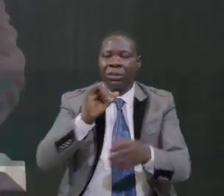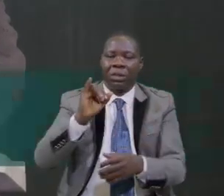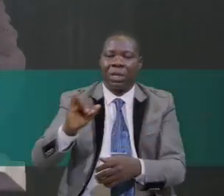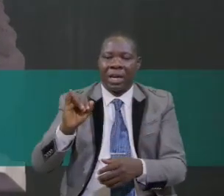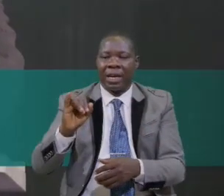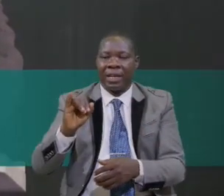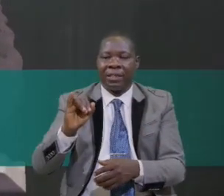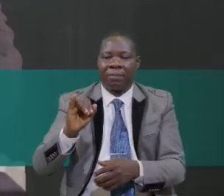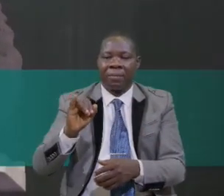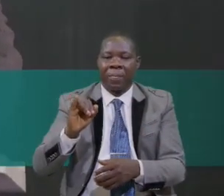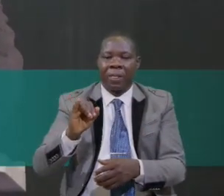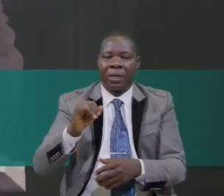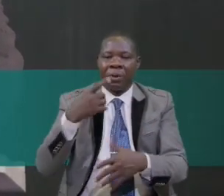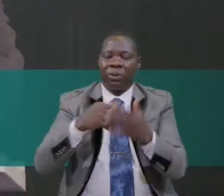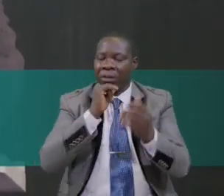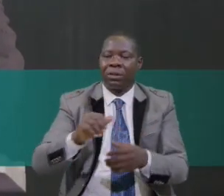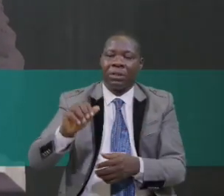What's A?